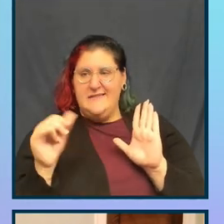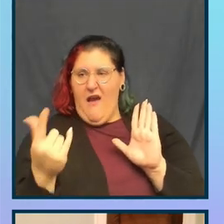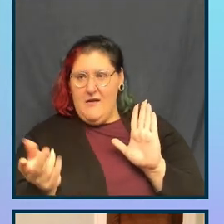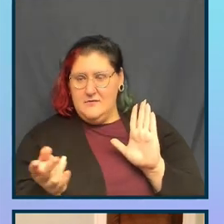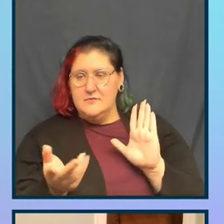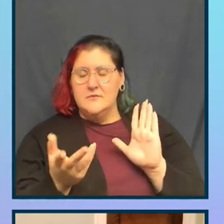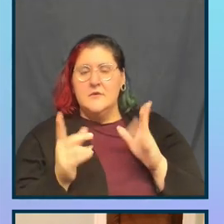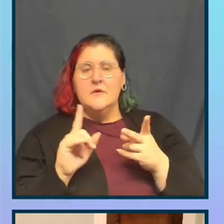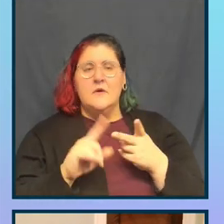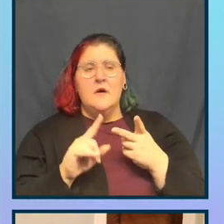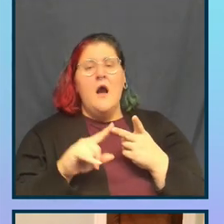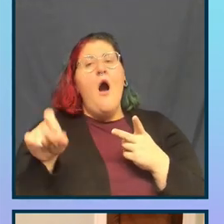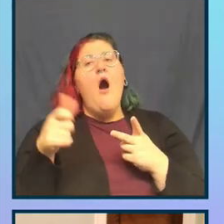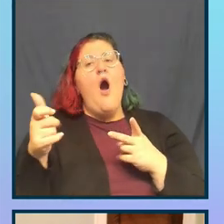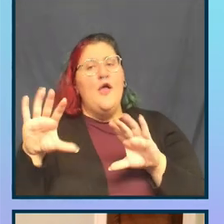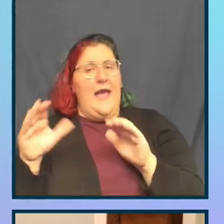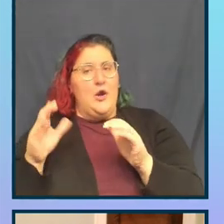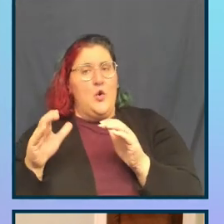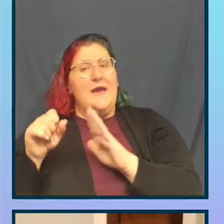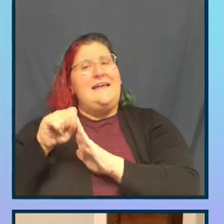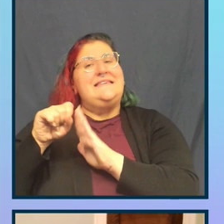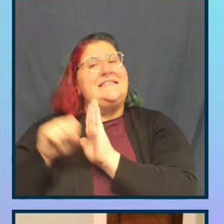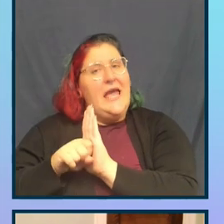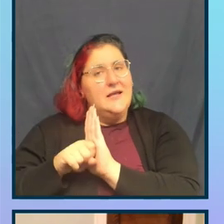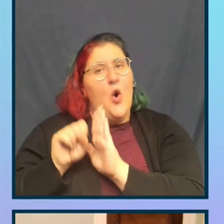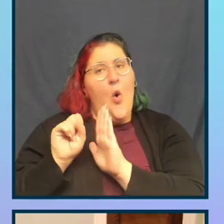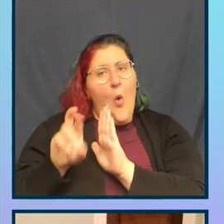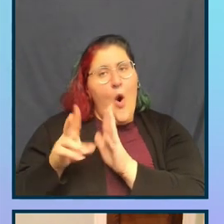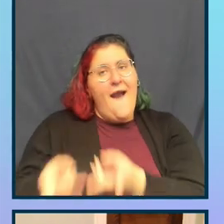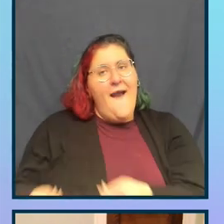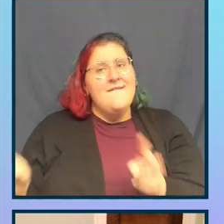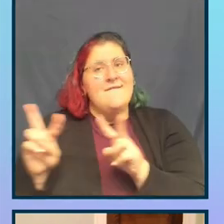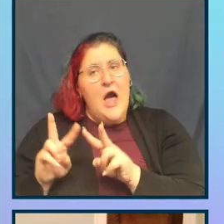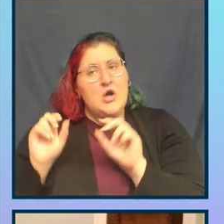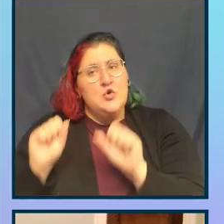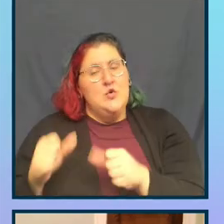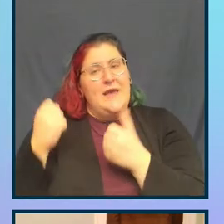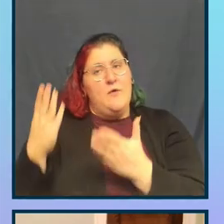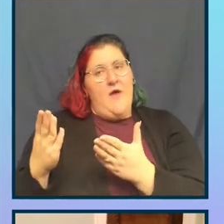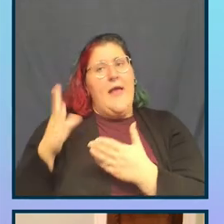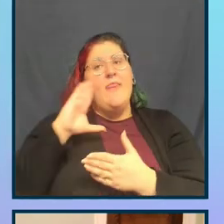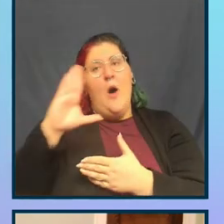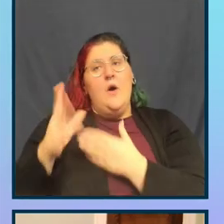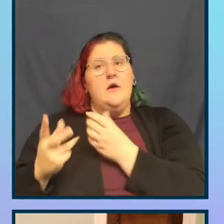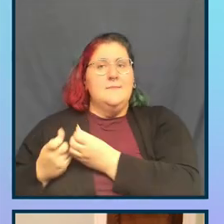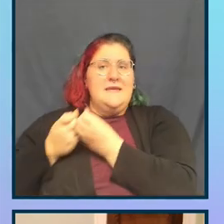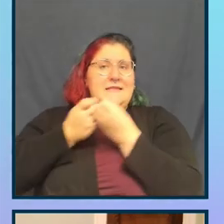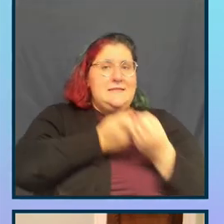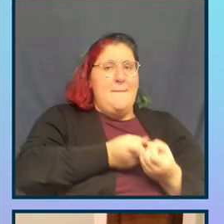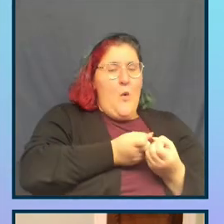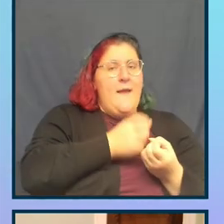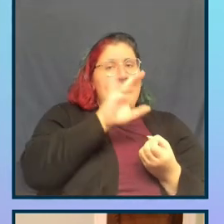category, states and properties, are values you can provide, which are supported by one of these roles or by an HTML